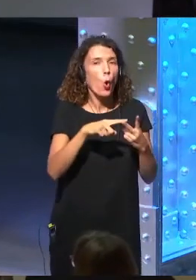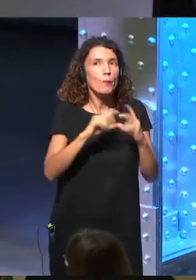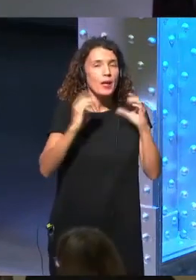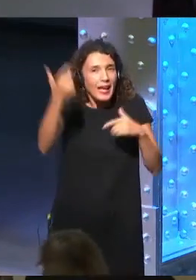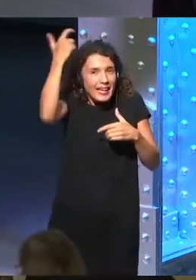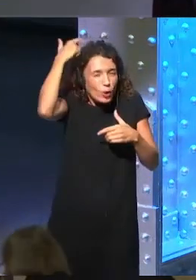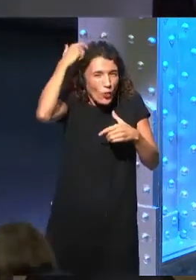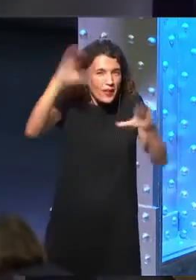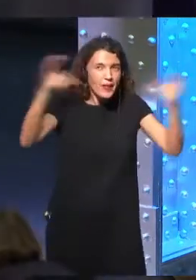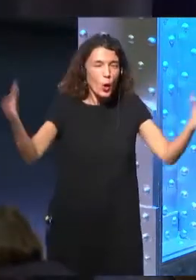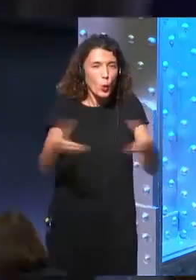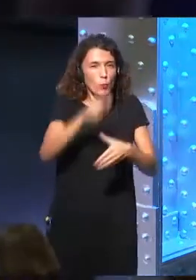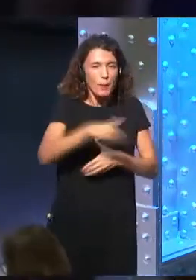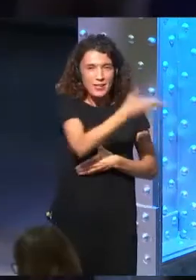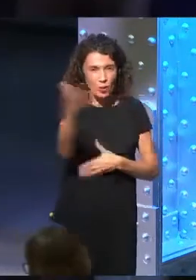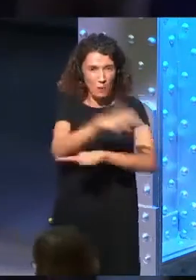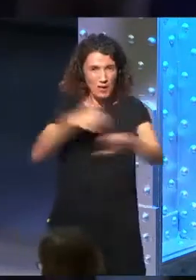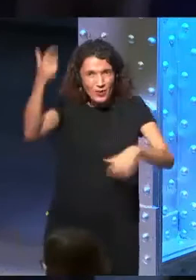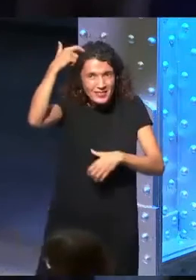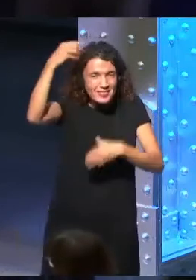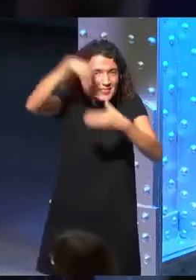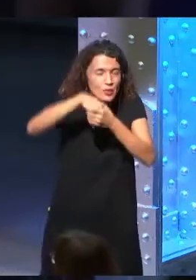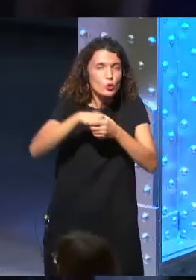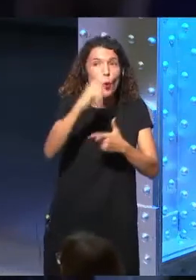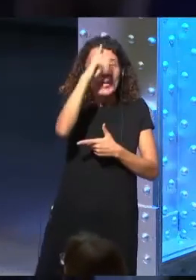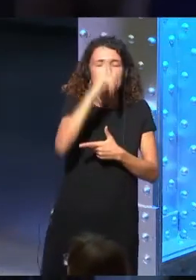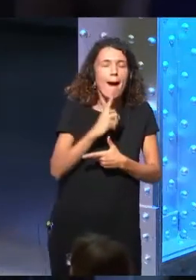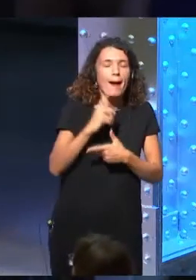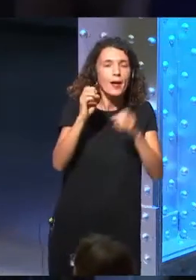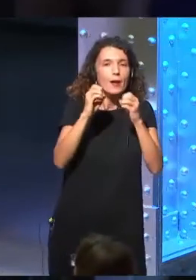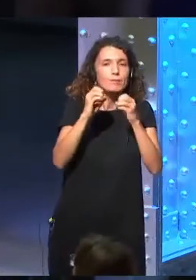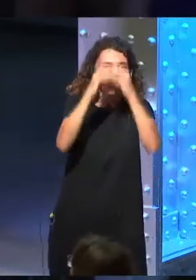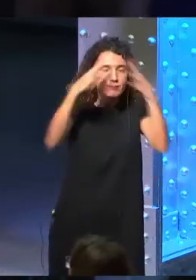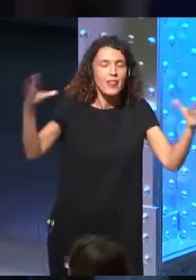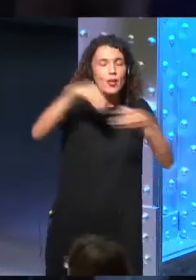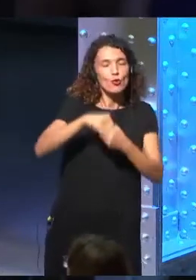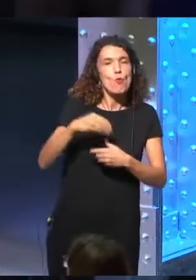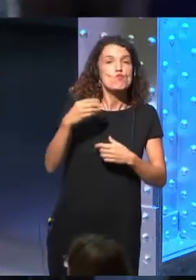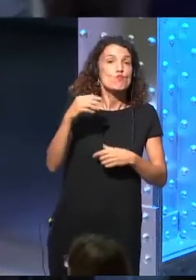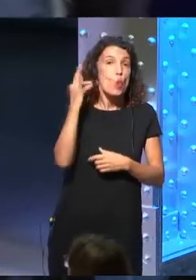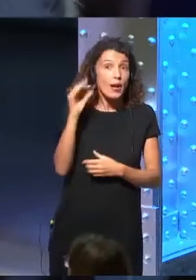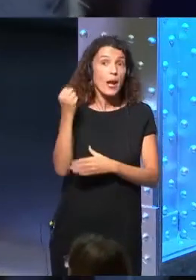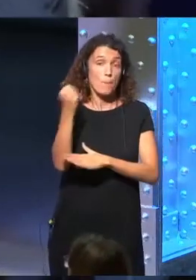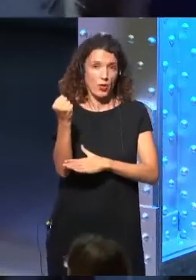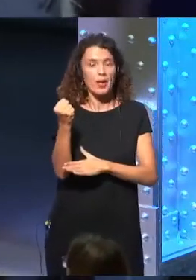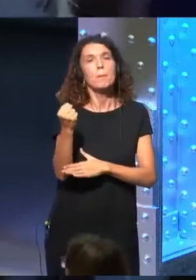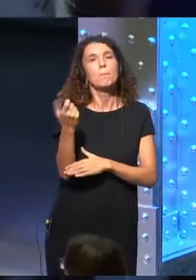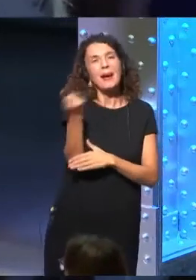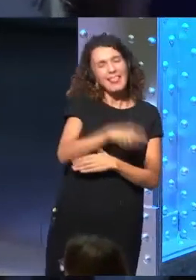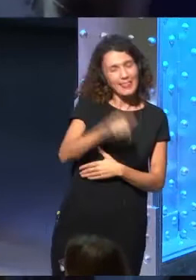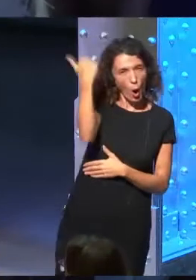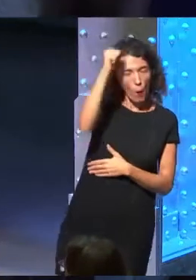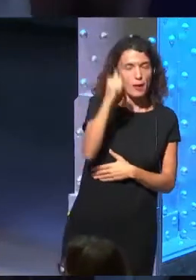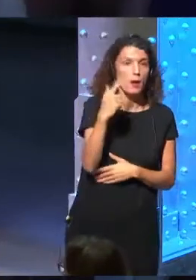no image of what a woman in power looks like. If you shut your eyes and think of a man